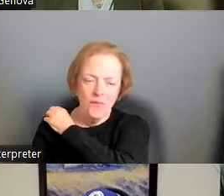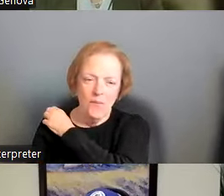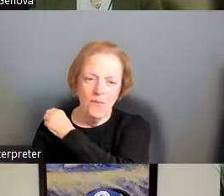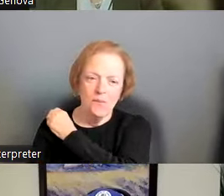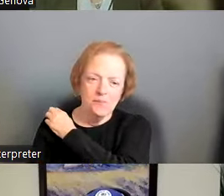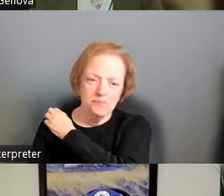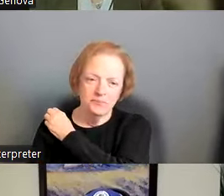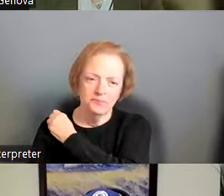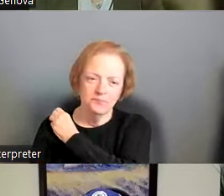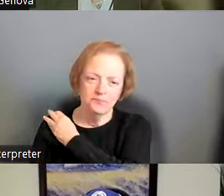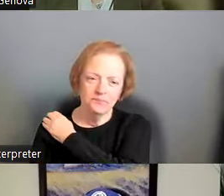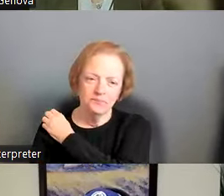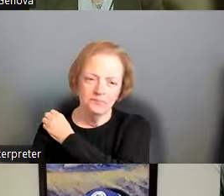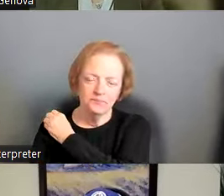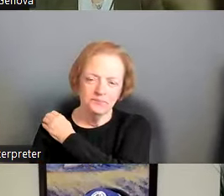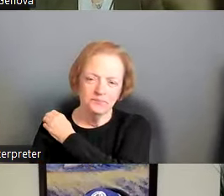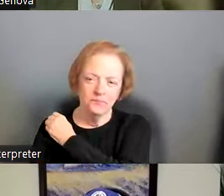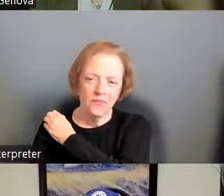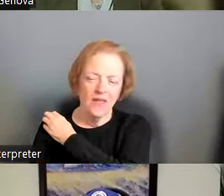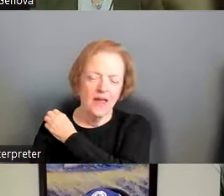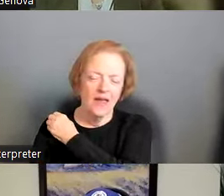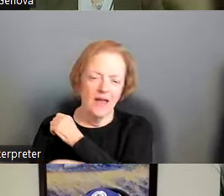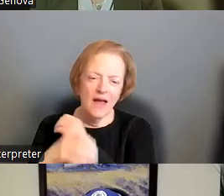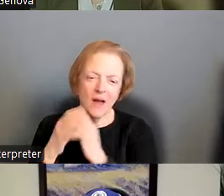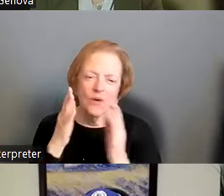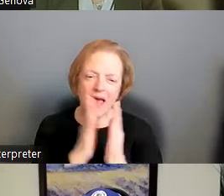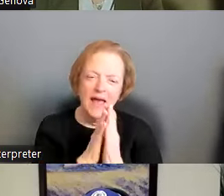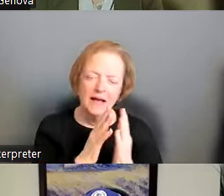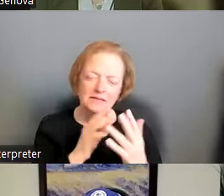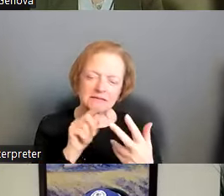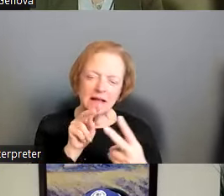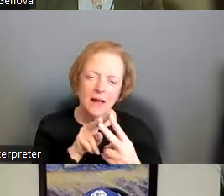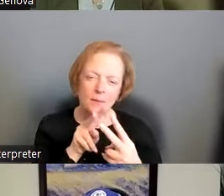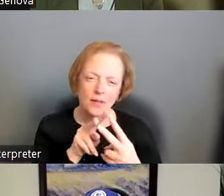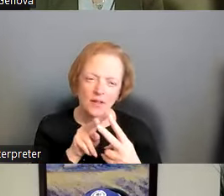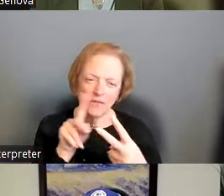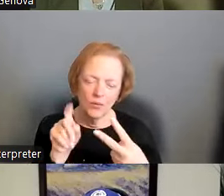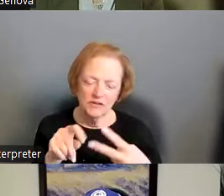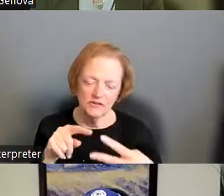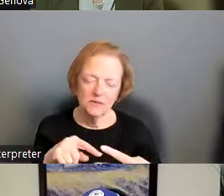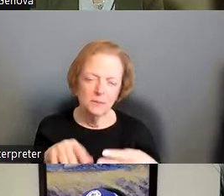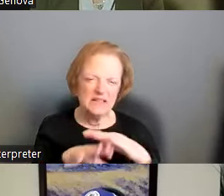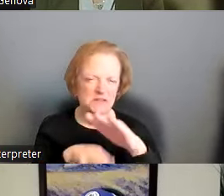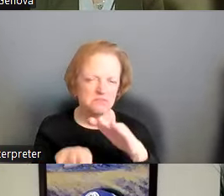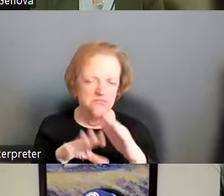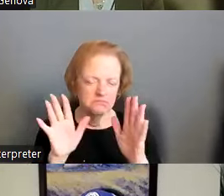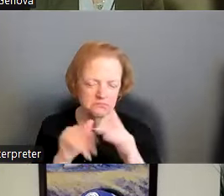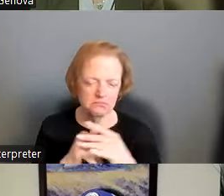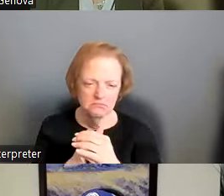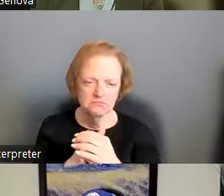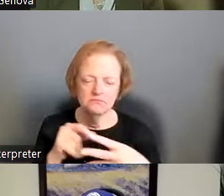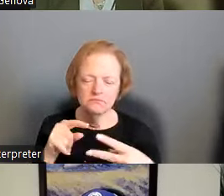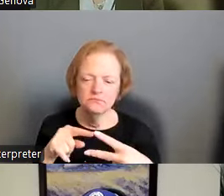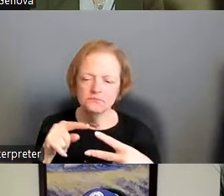can I just ask a couple questions, basic ones? All right, I'll ask.